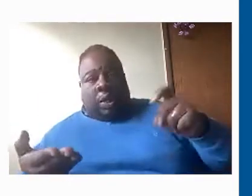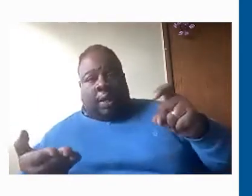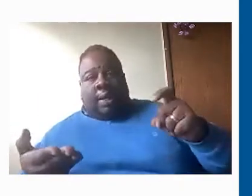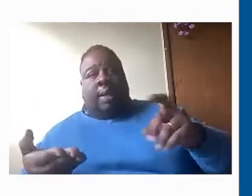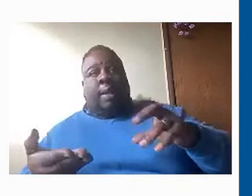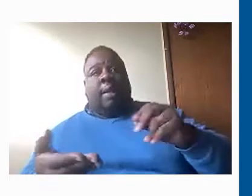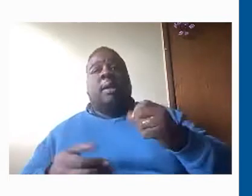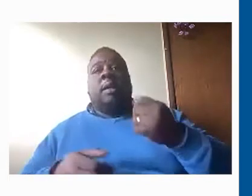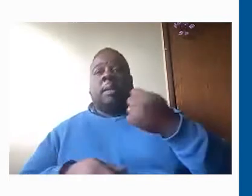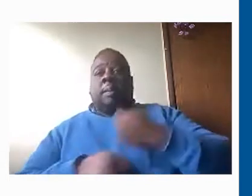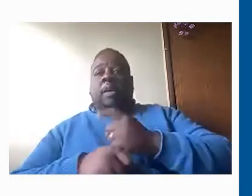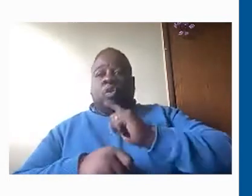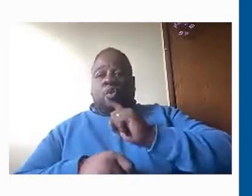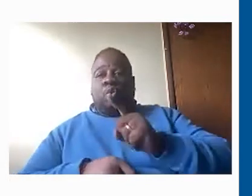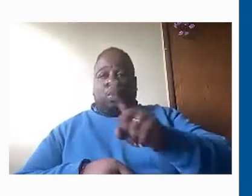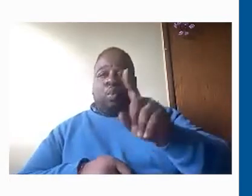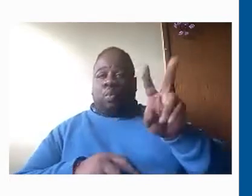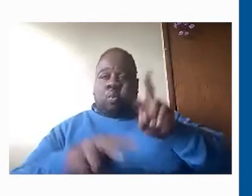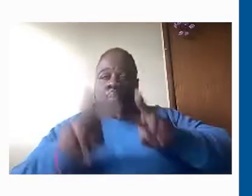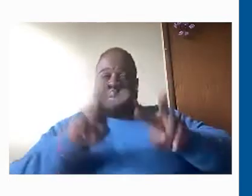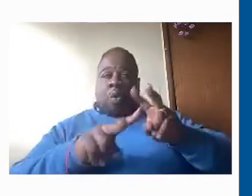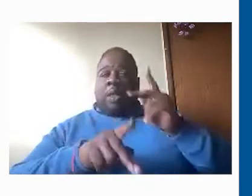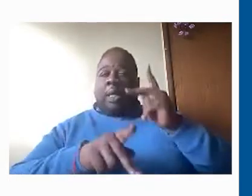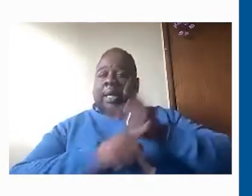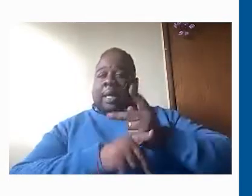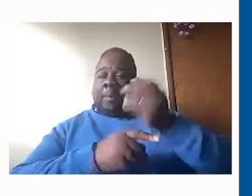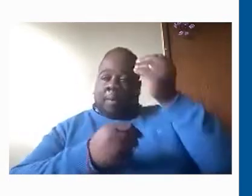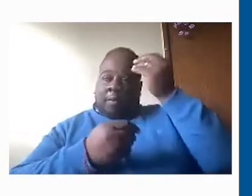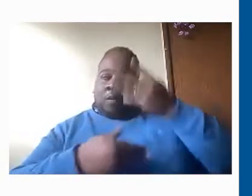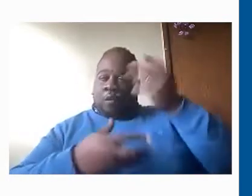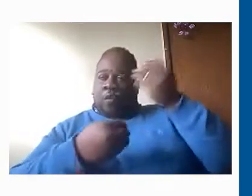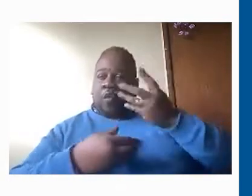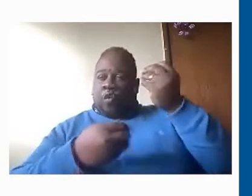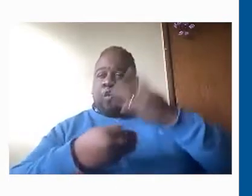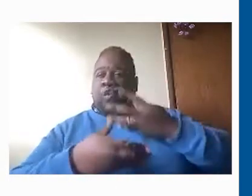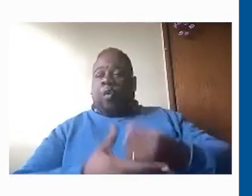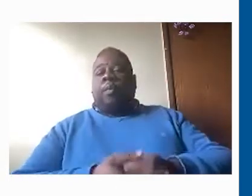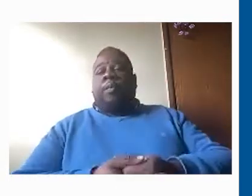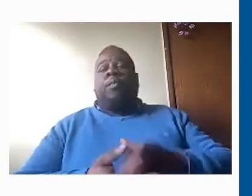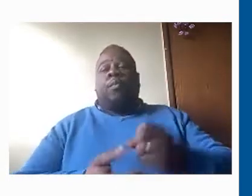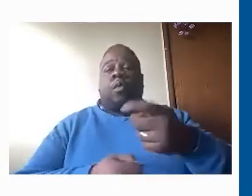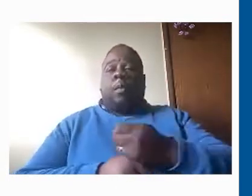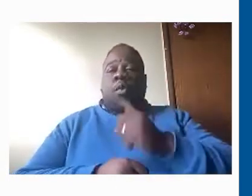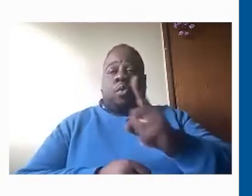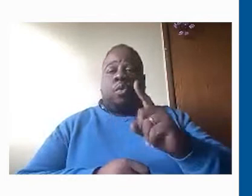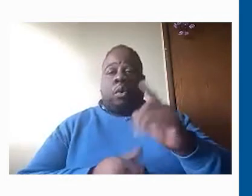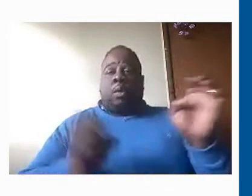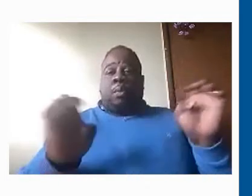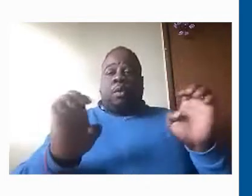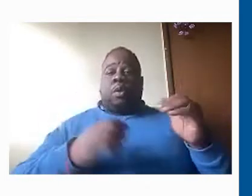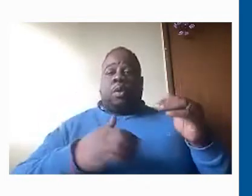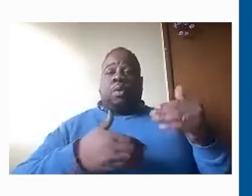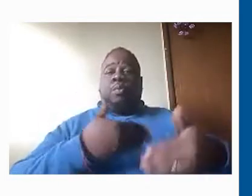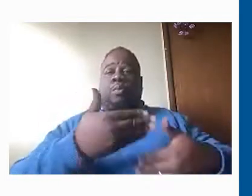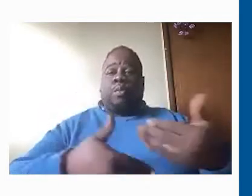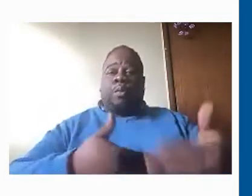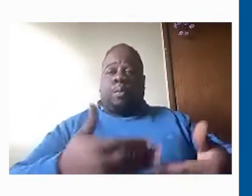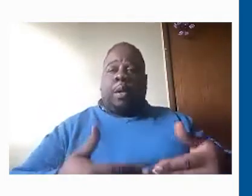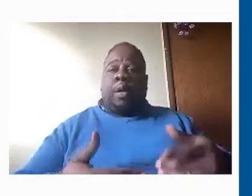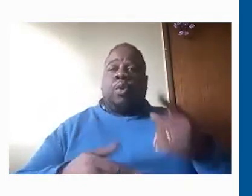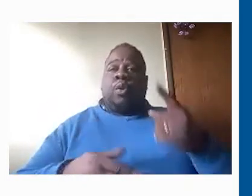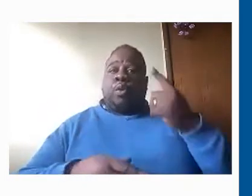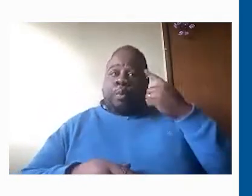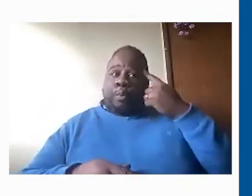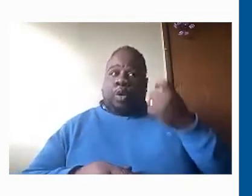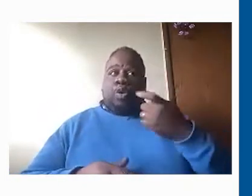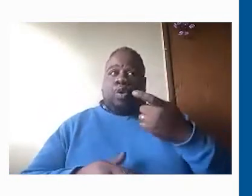key areas in place before an emergency, you will be more prepared, and definitely keep you safe when an actual emergency occurs. So again, these